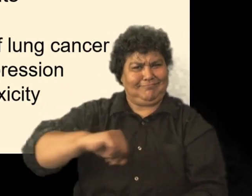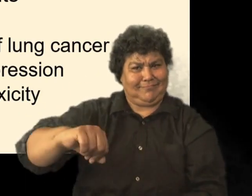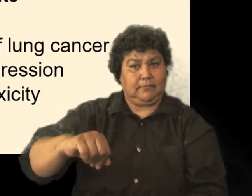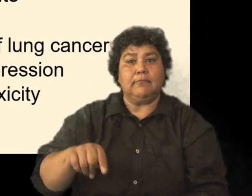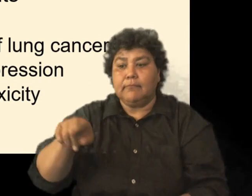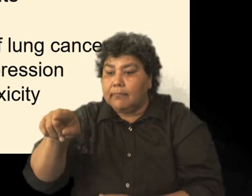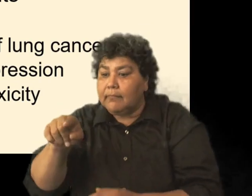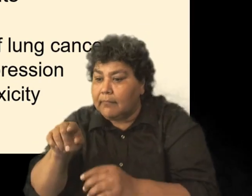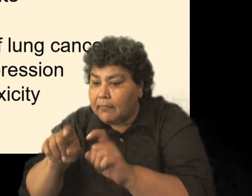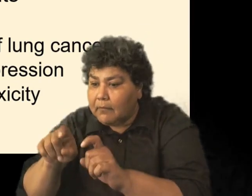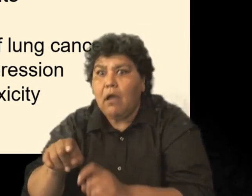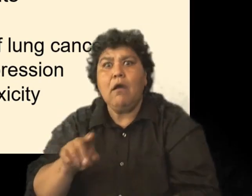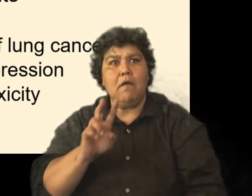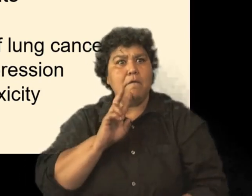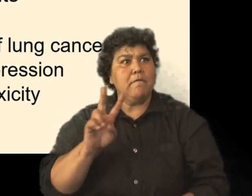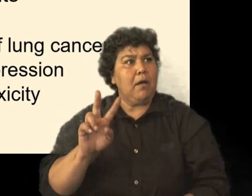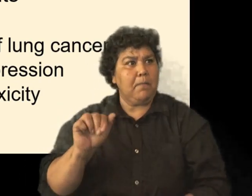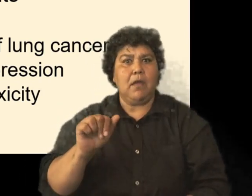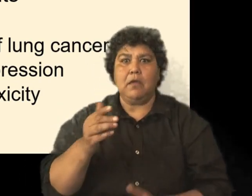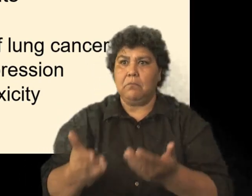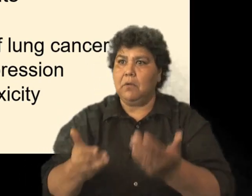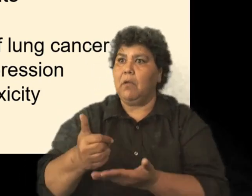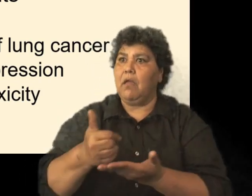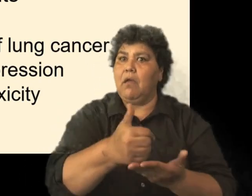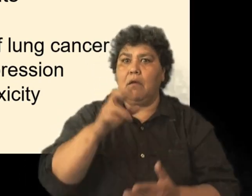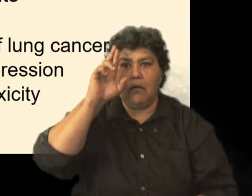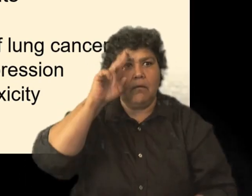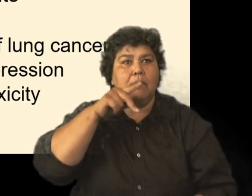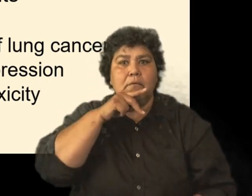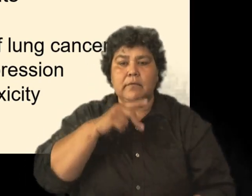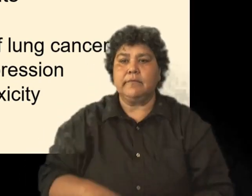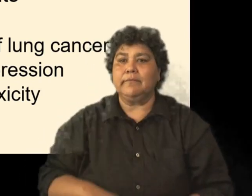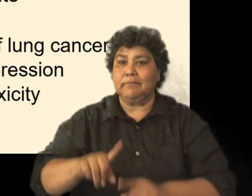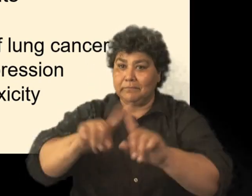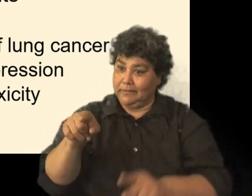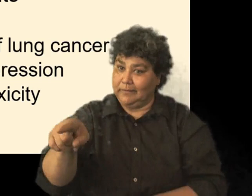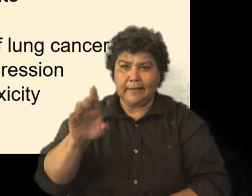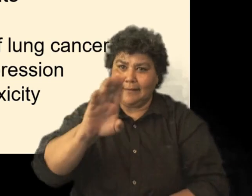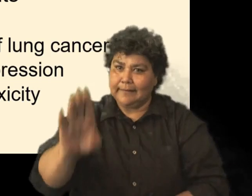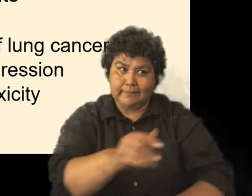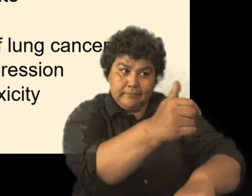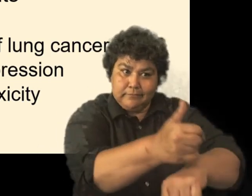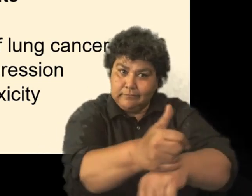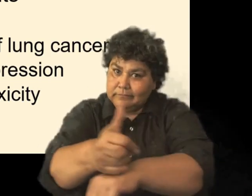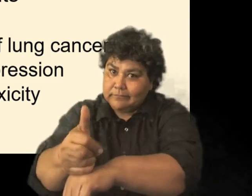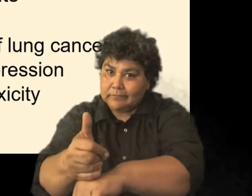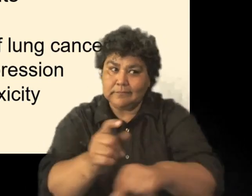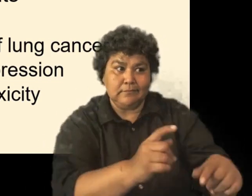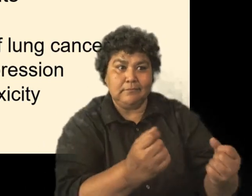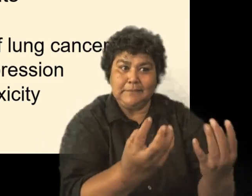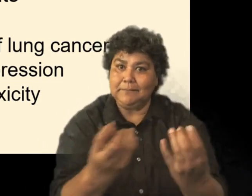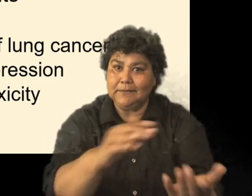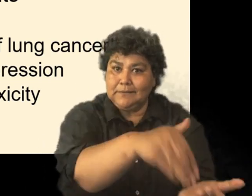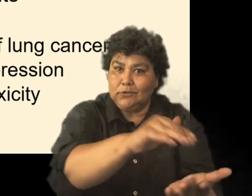RP. A multicenter placebo-controlled trial was never done, and since there was nothing else to offer,